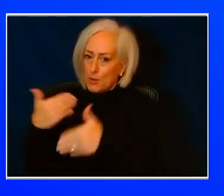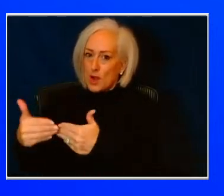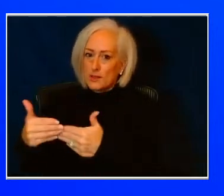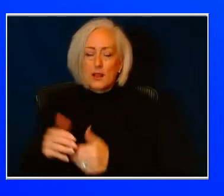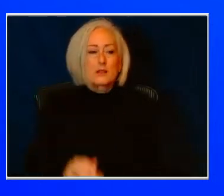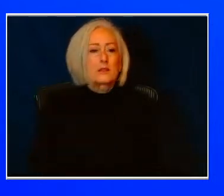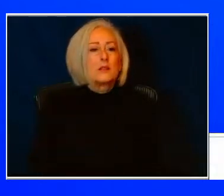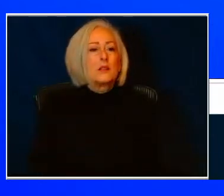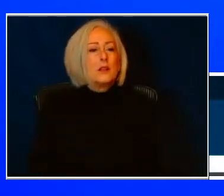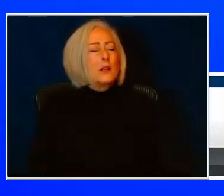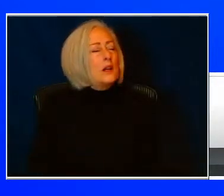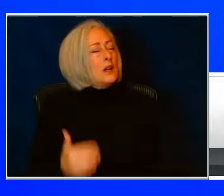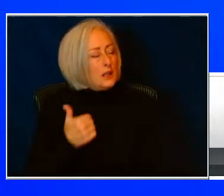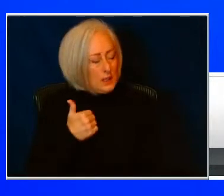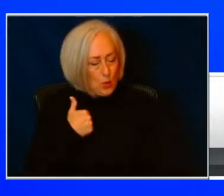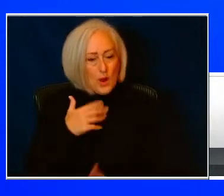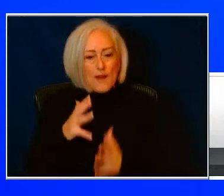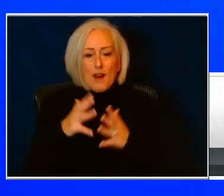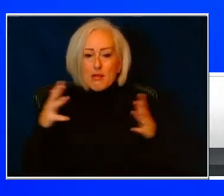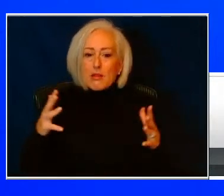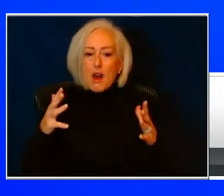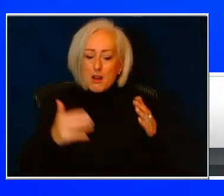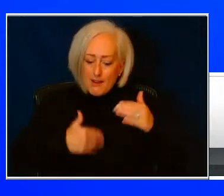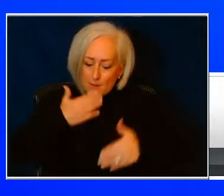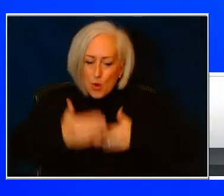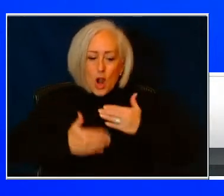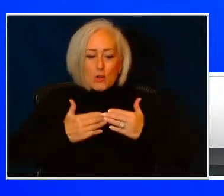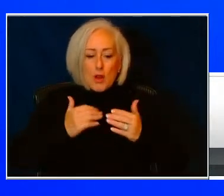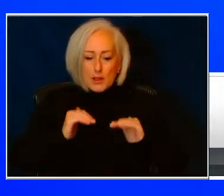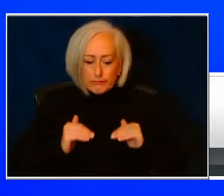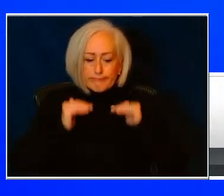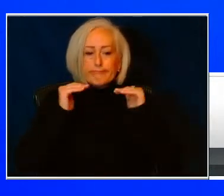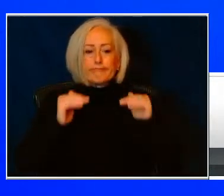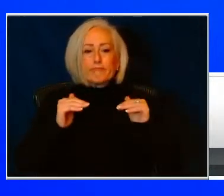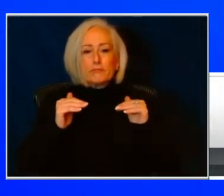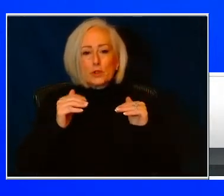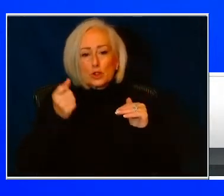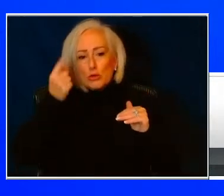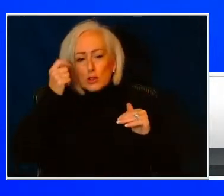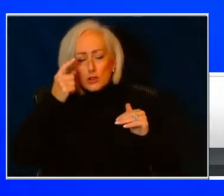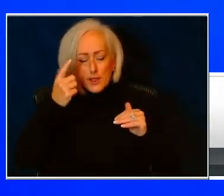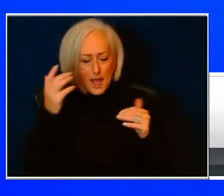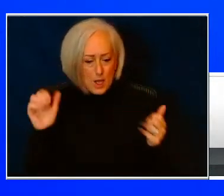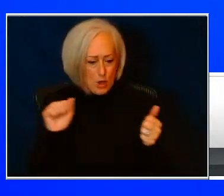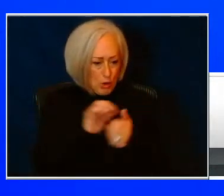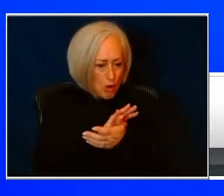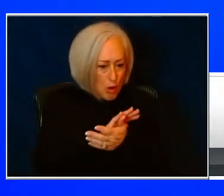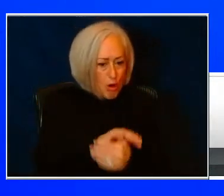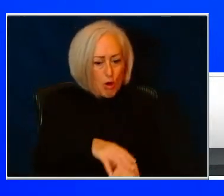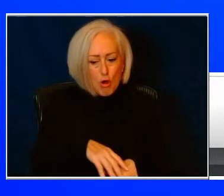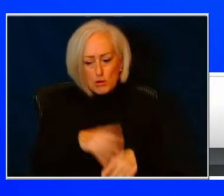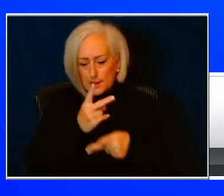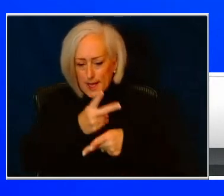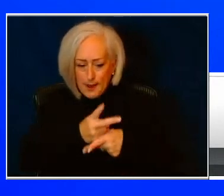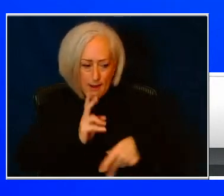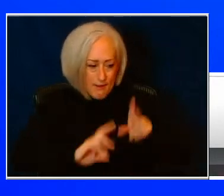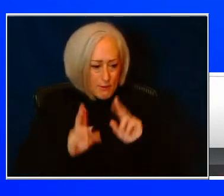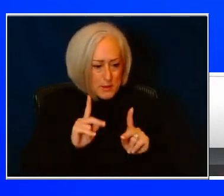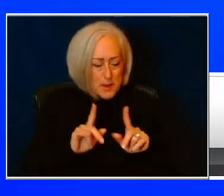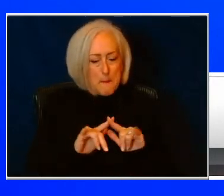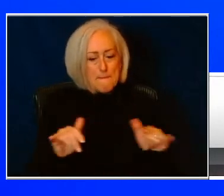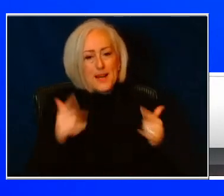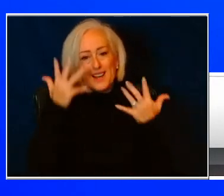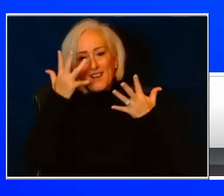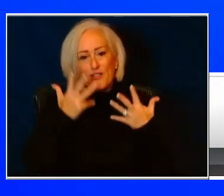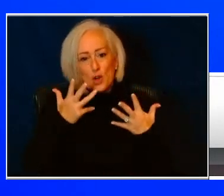progress, understanding the cause of the disease, how to, take care of patients and all those things. But quite unfortunately, we still have